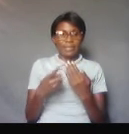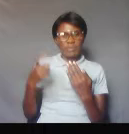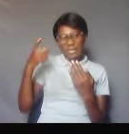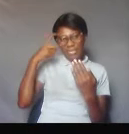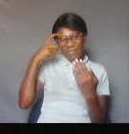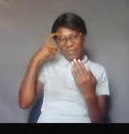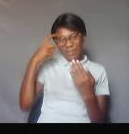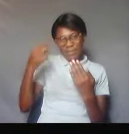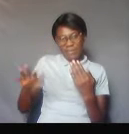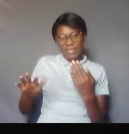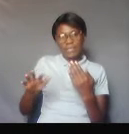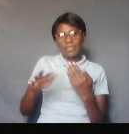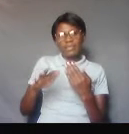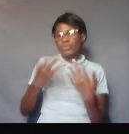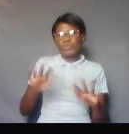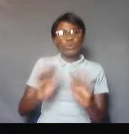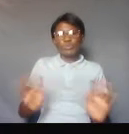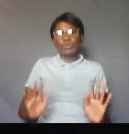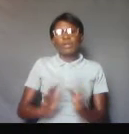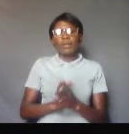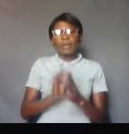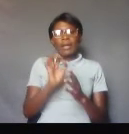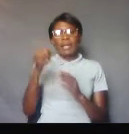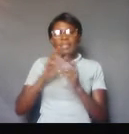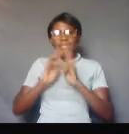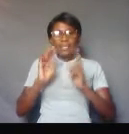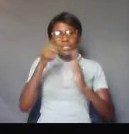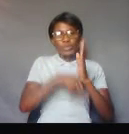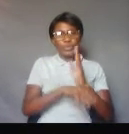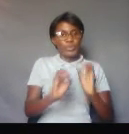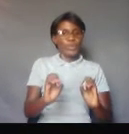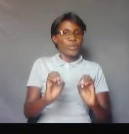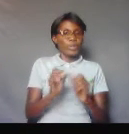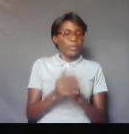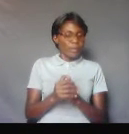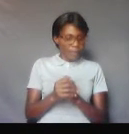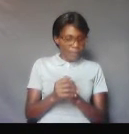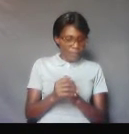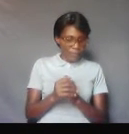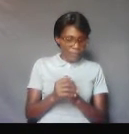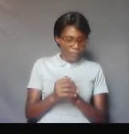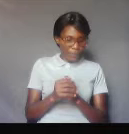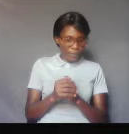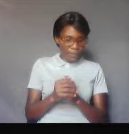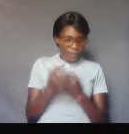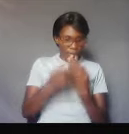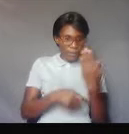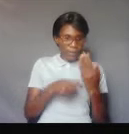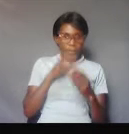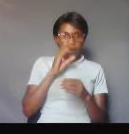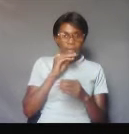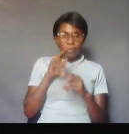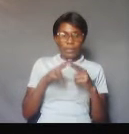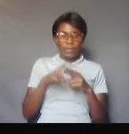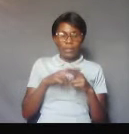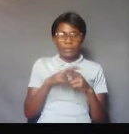it, and that ends it. And it's very seldom that the Bible is used as a